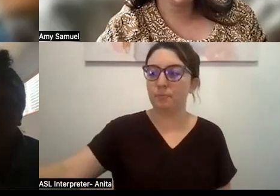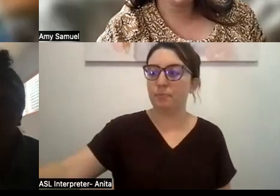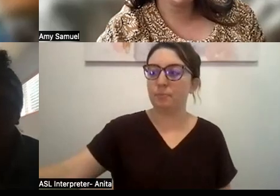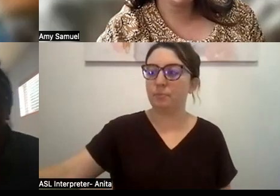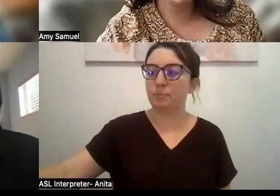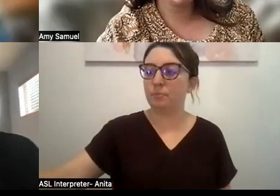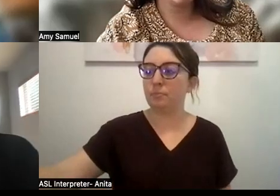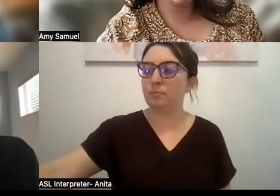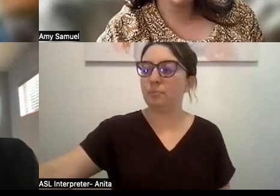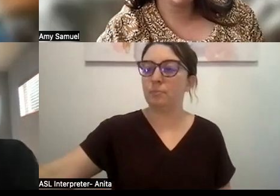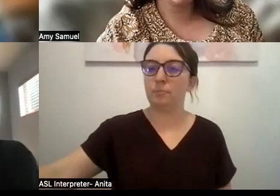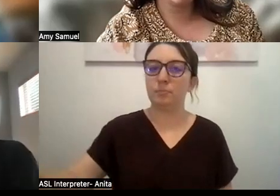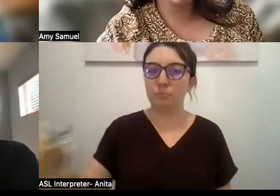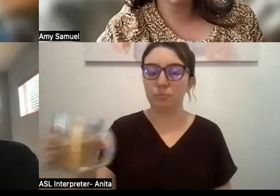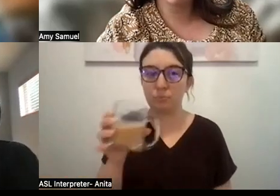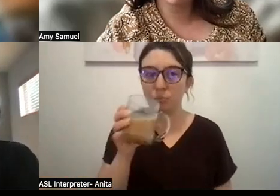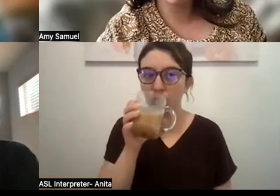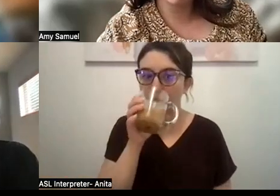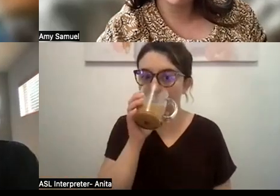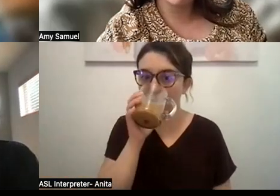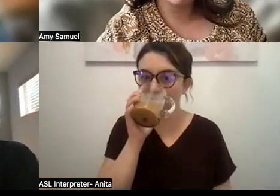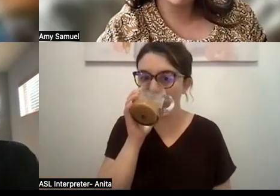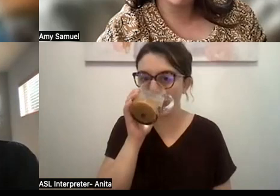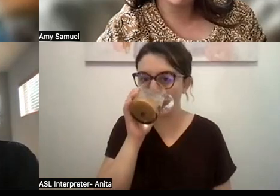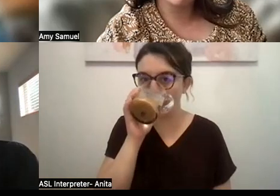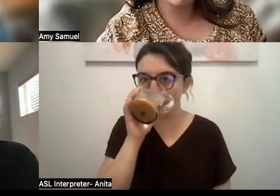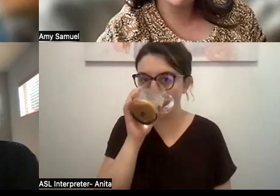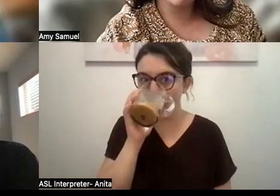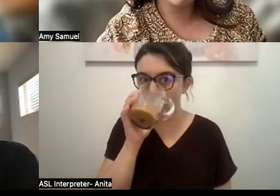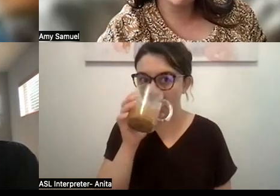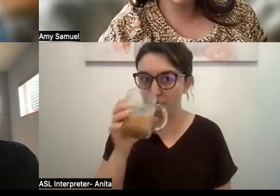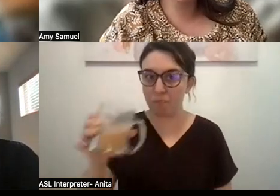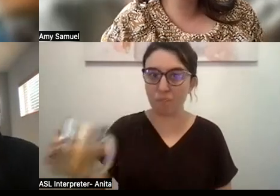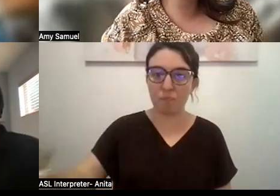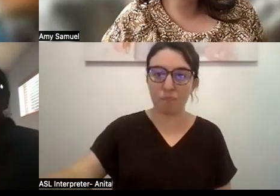I see no other questions. Courtney, do you still have a question?